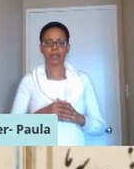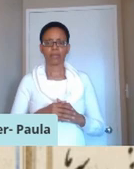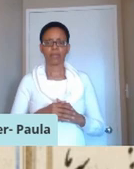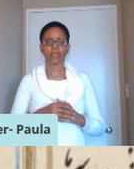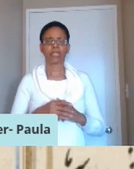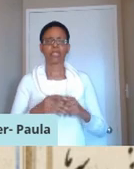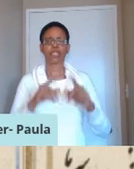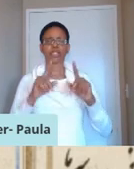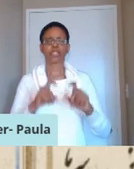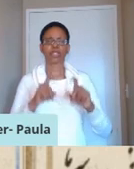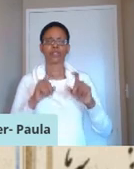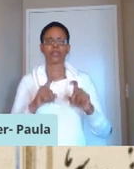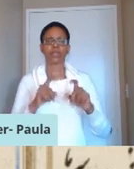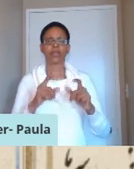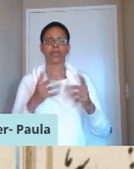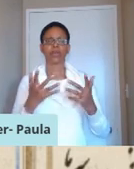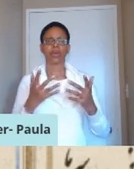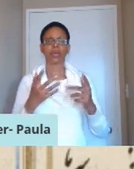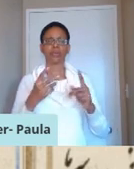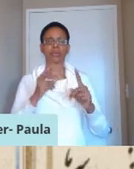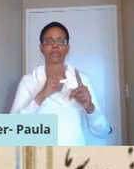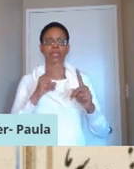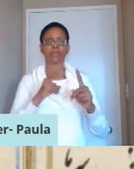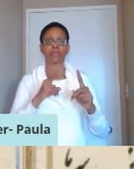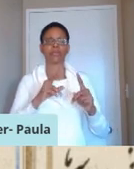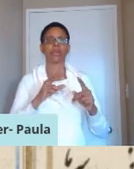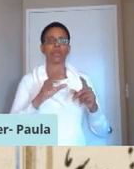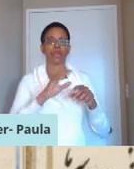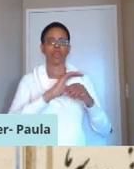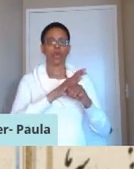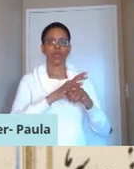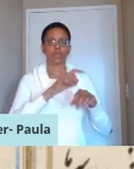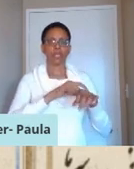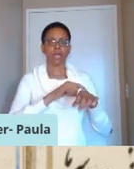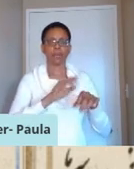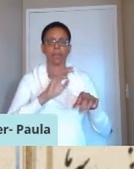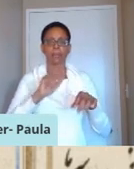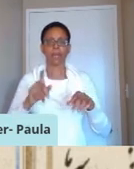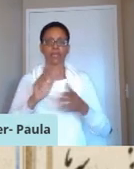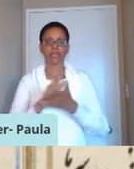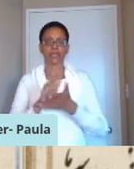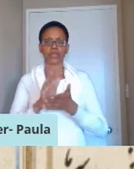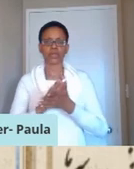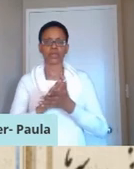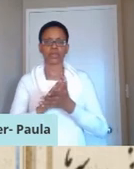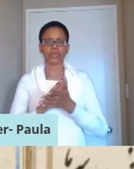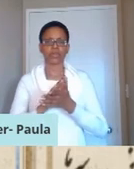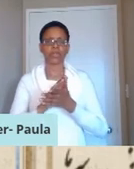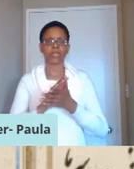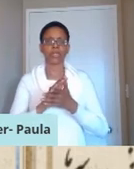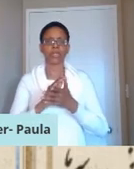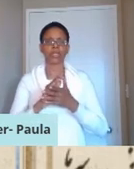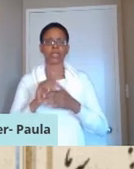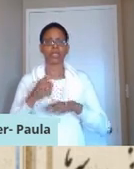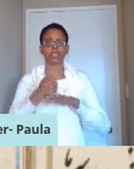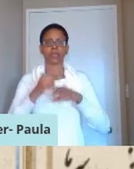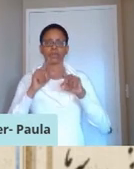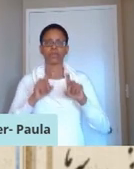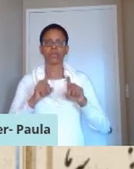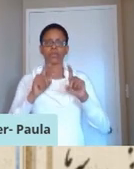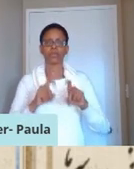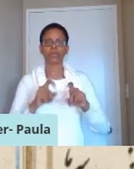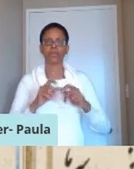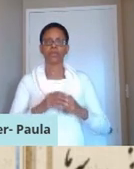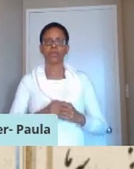did a survey on perspective on back to school during COVID-19. Majority of Azerbaijani community members,